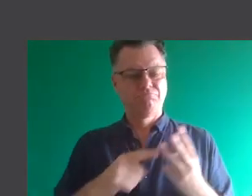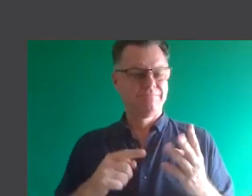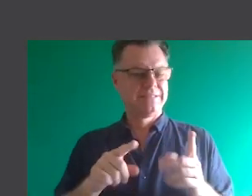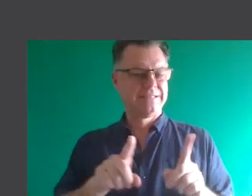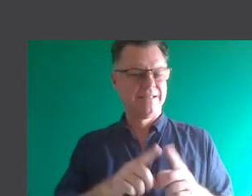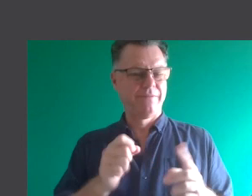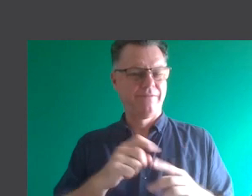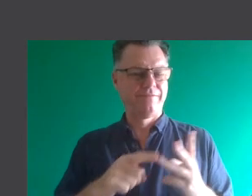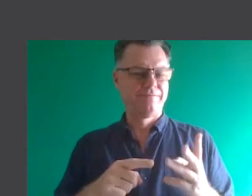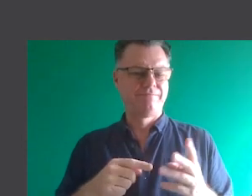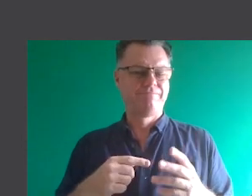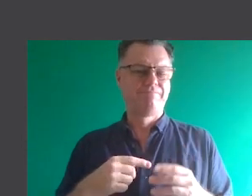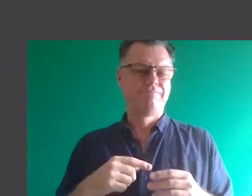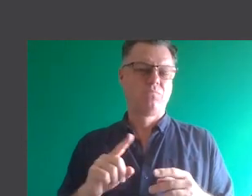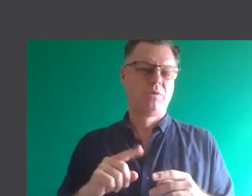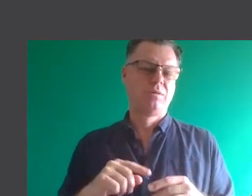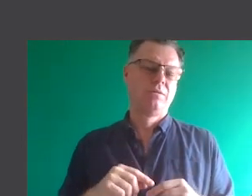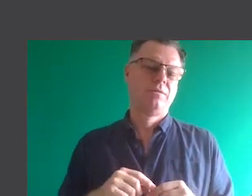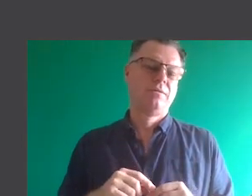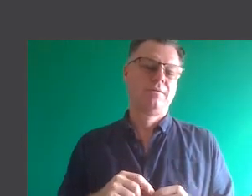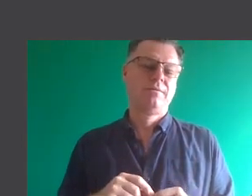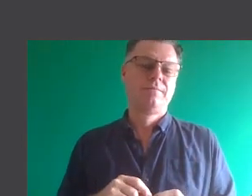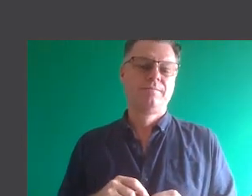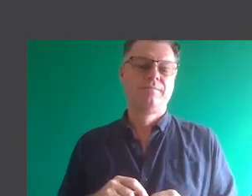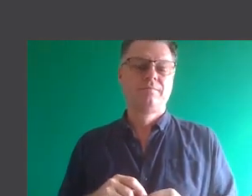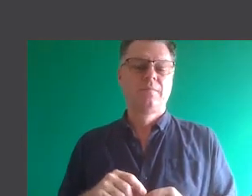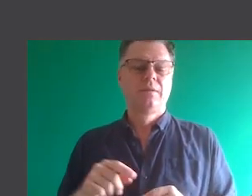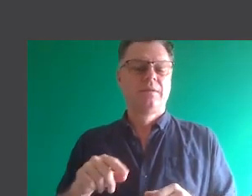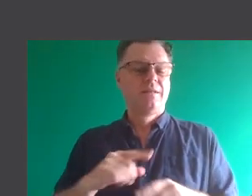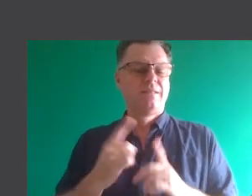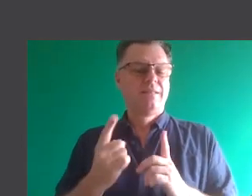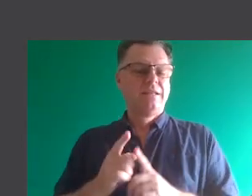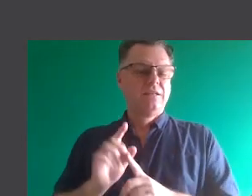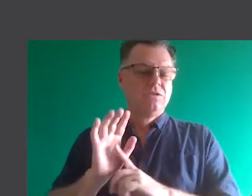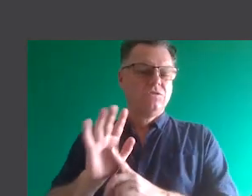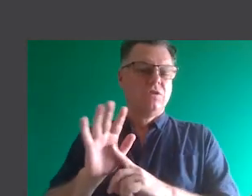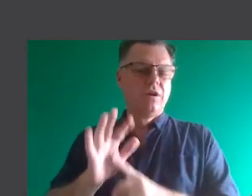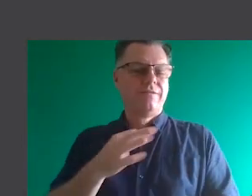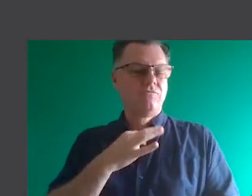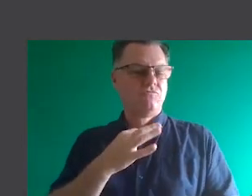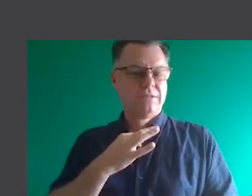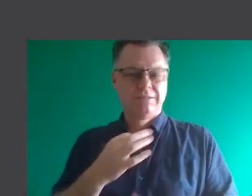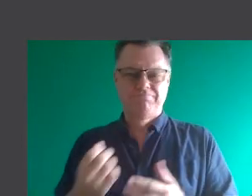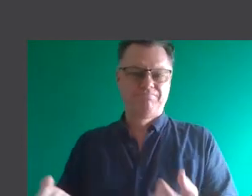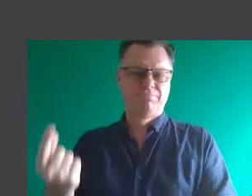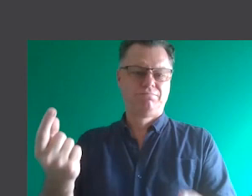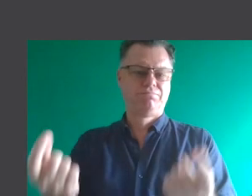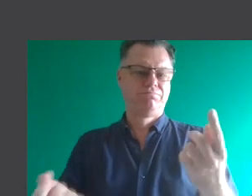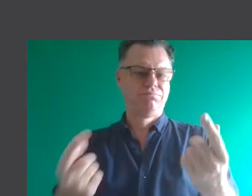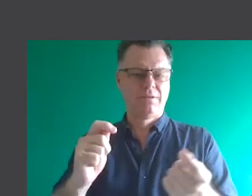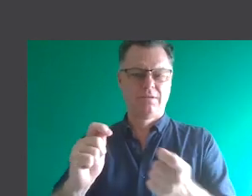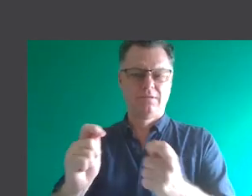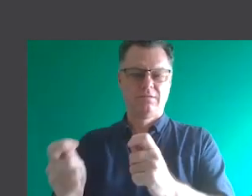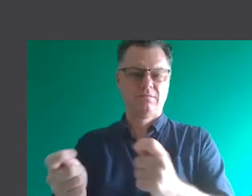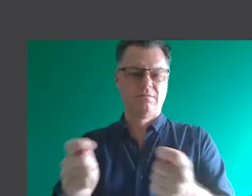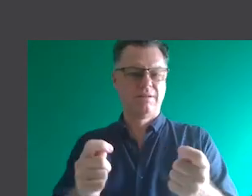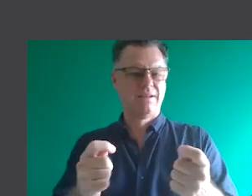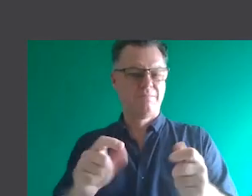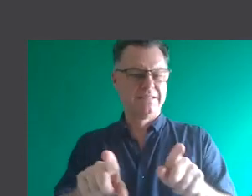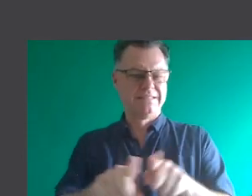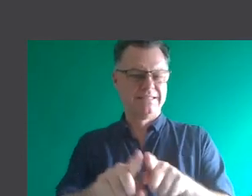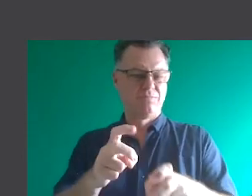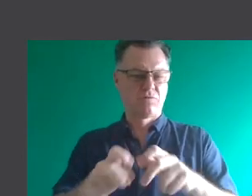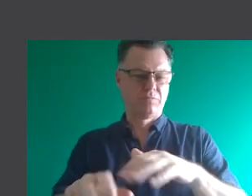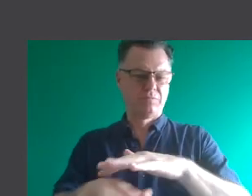surprise, in fact, all of them. We have to keep on emphasising the fact that these drivers and risks keep on